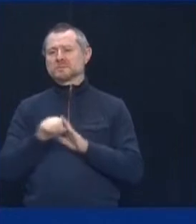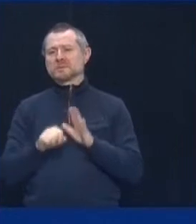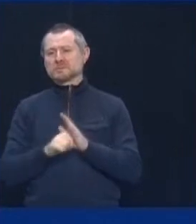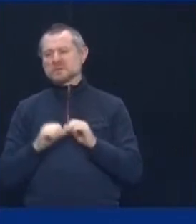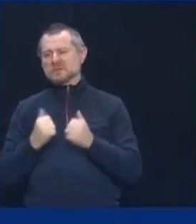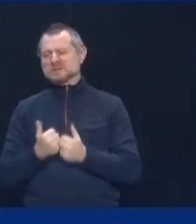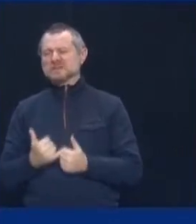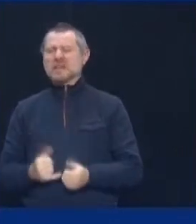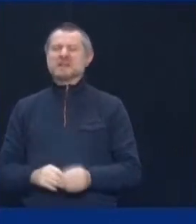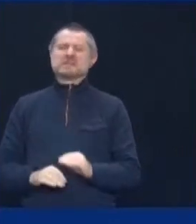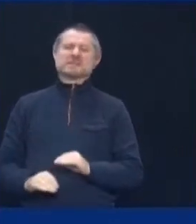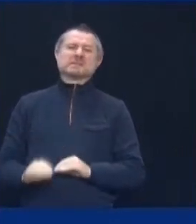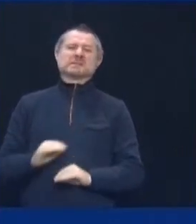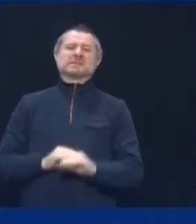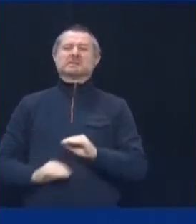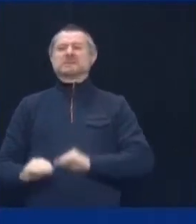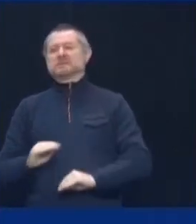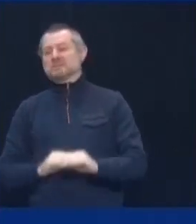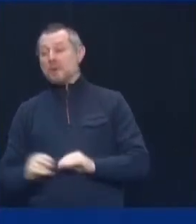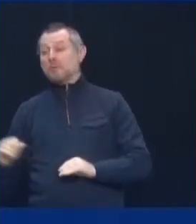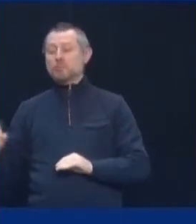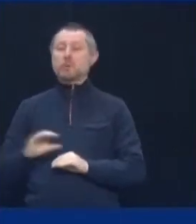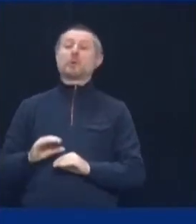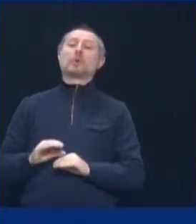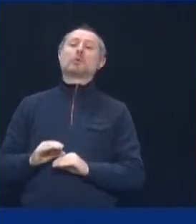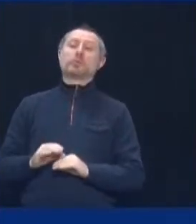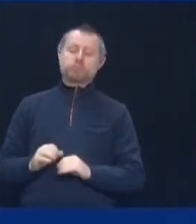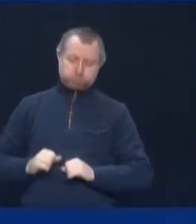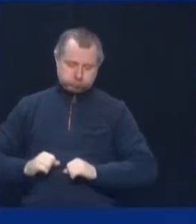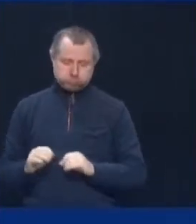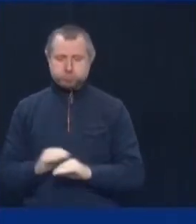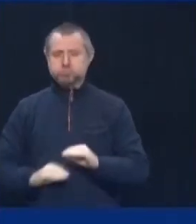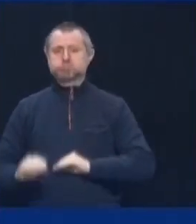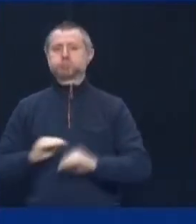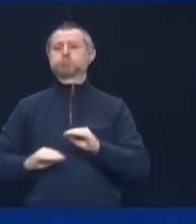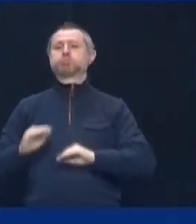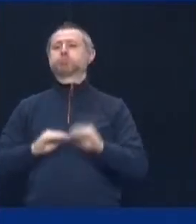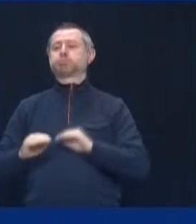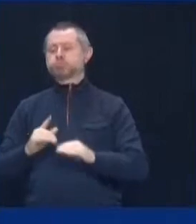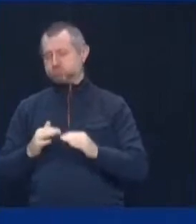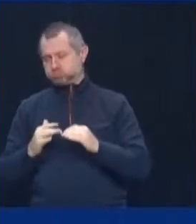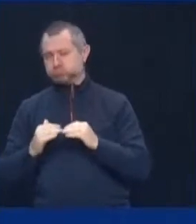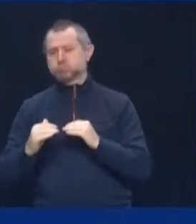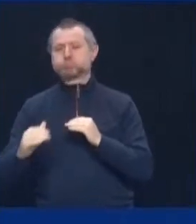needs will be able to give them those money so they have a level of certainty through the end of the fiscal year.